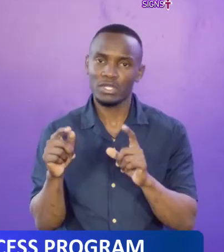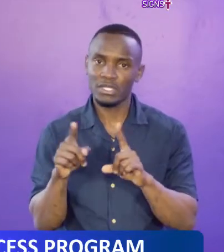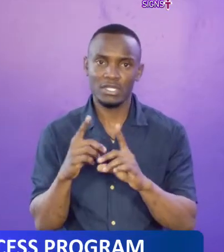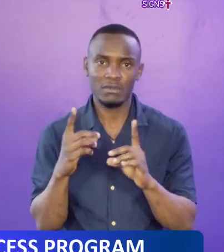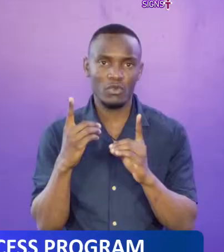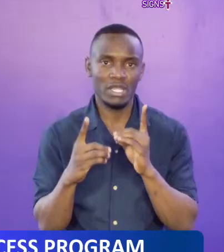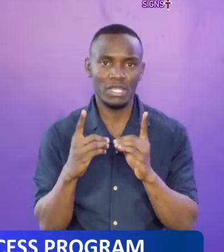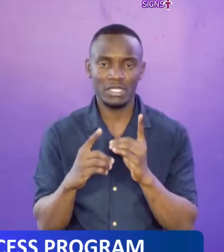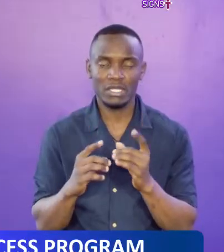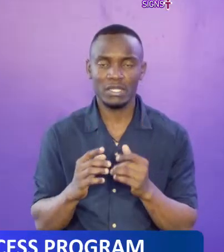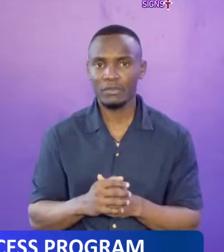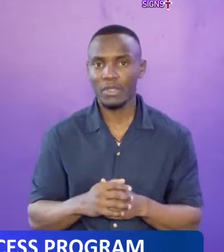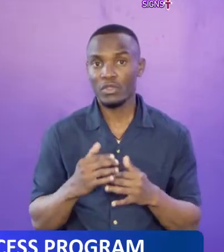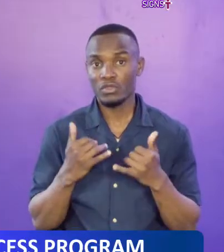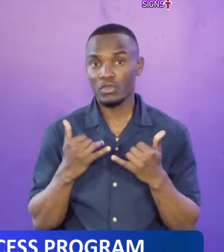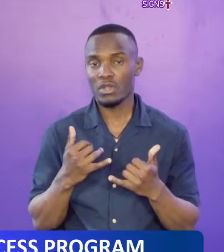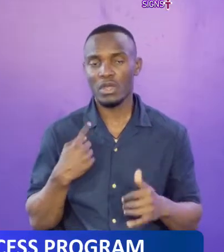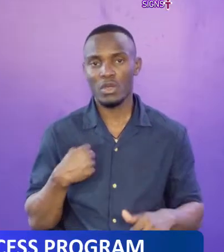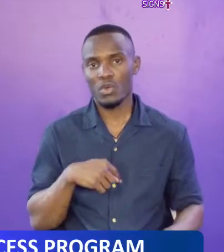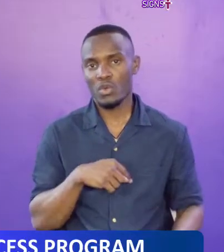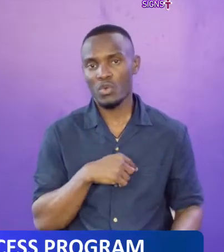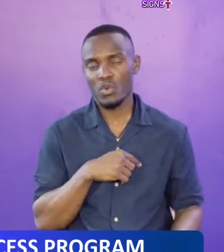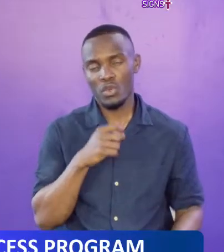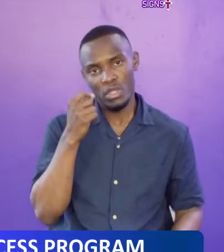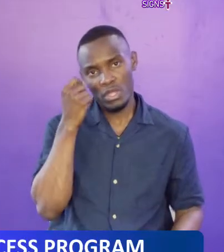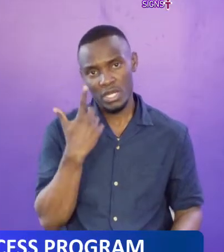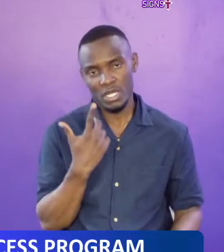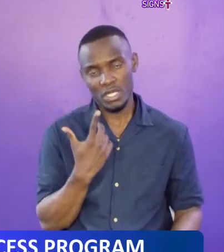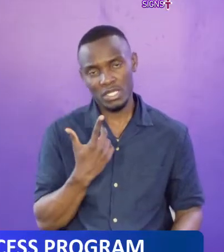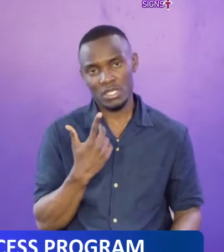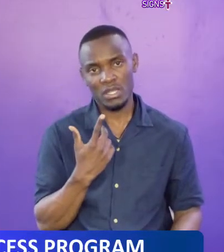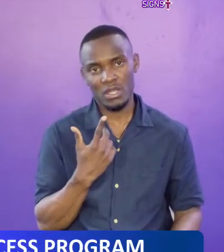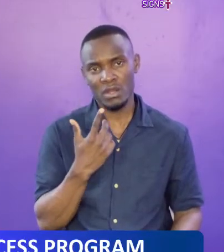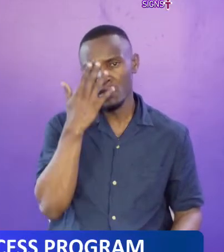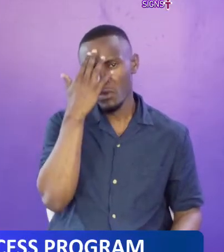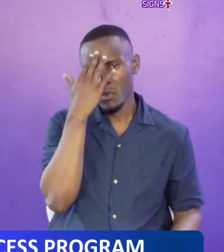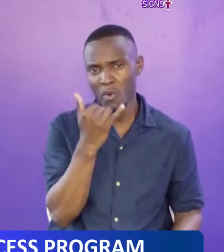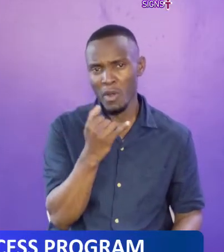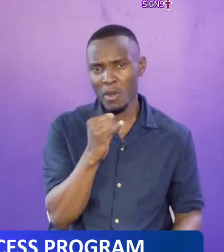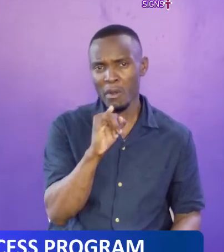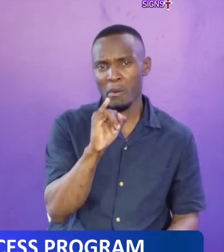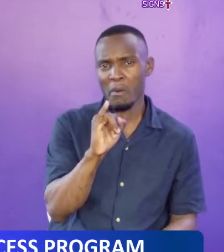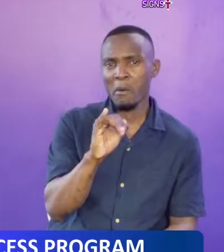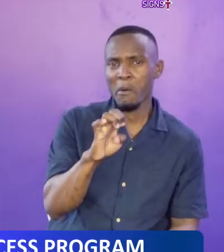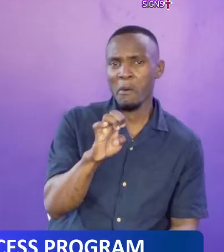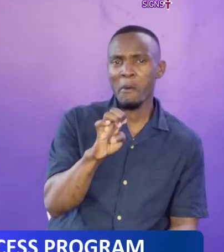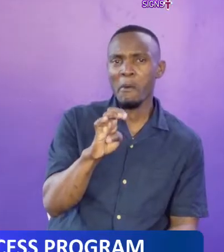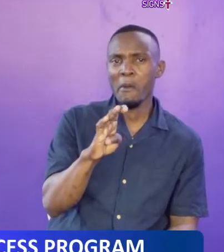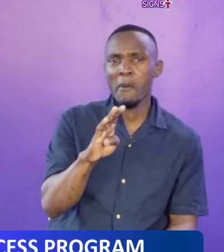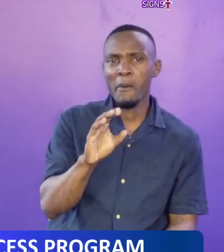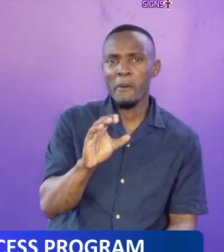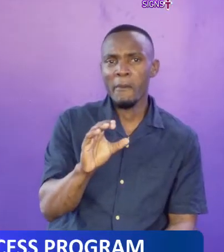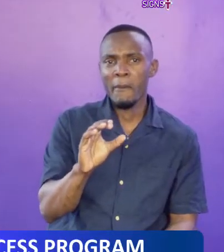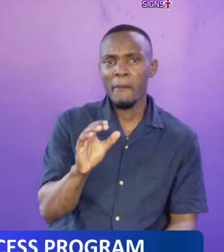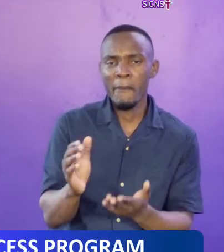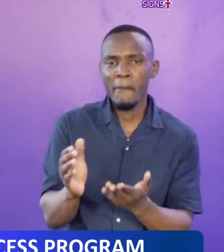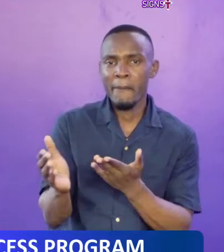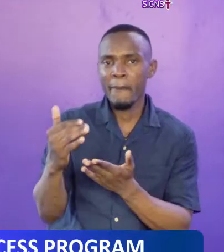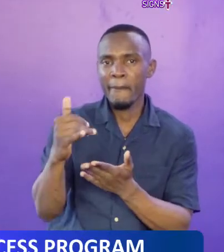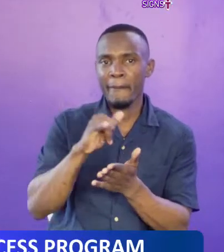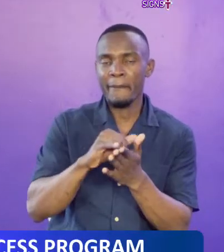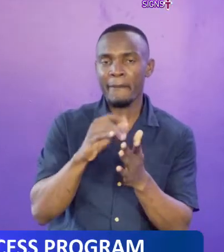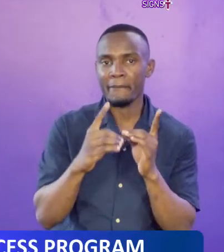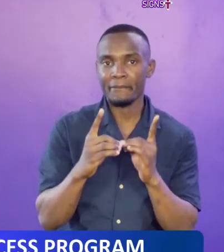this particular case, we understand that why does the IEBC collect such kind of data?